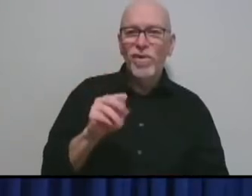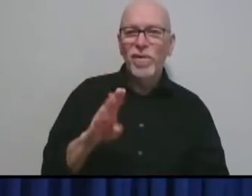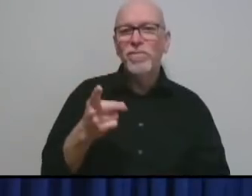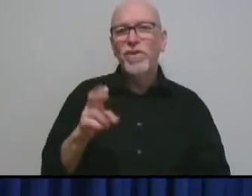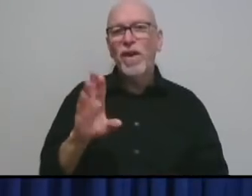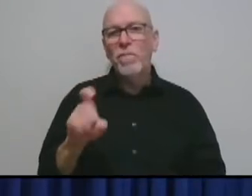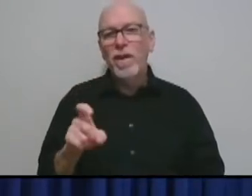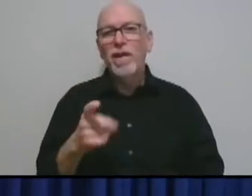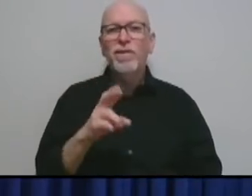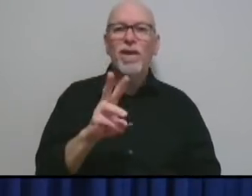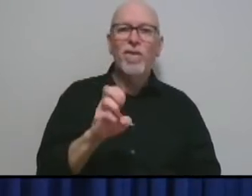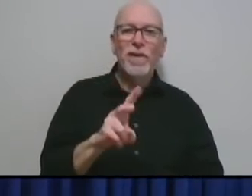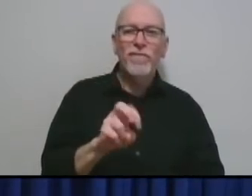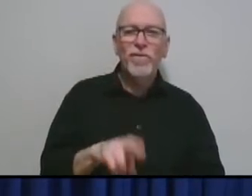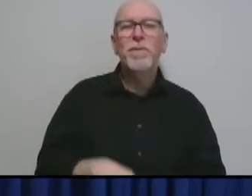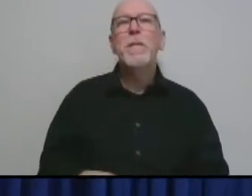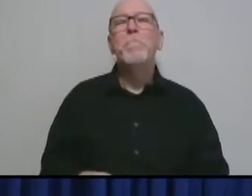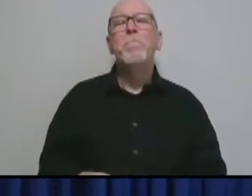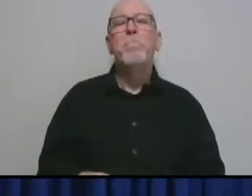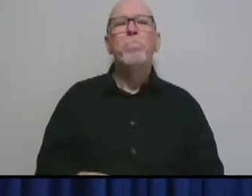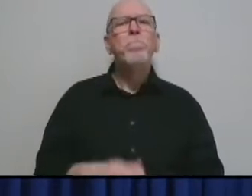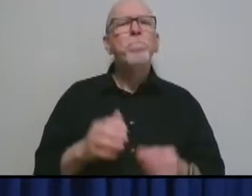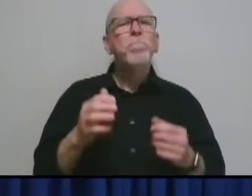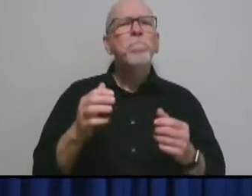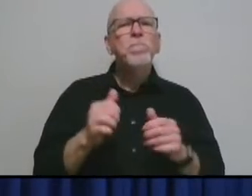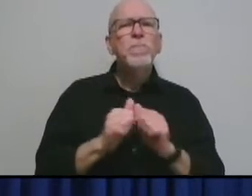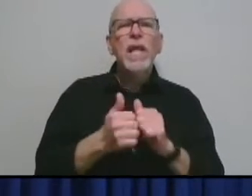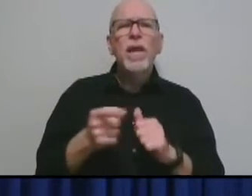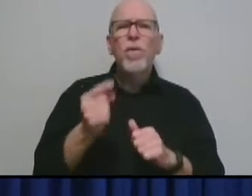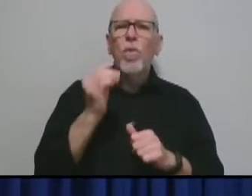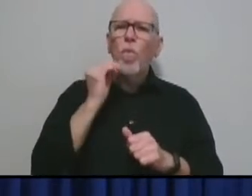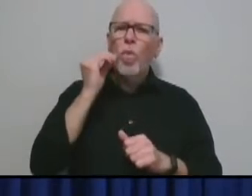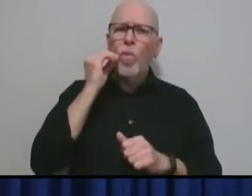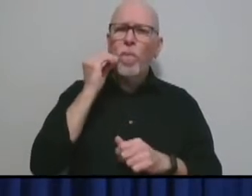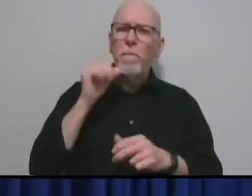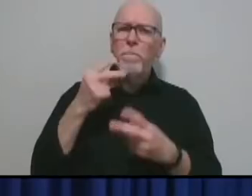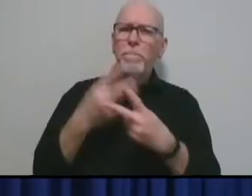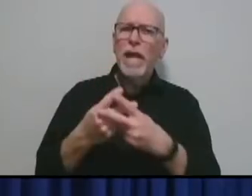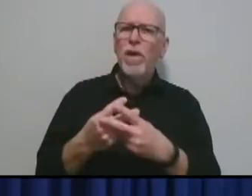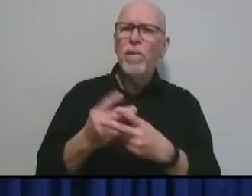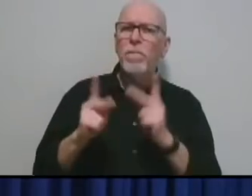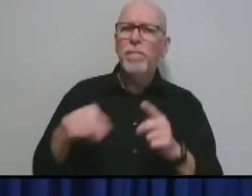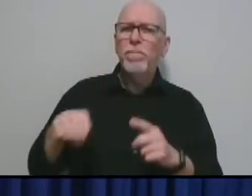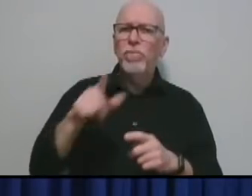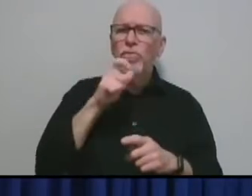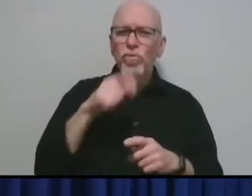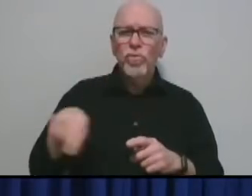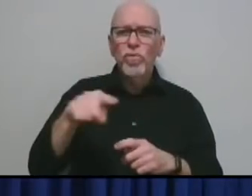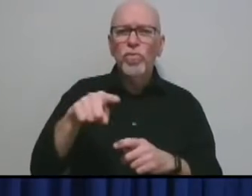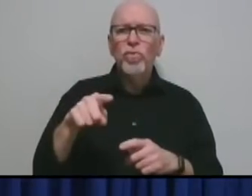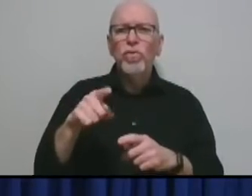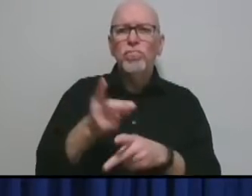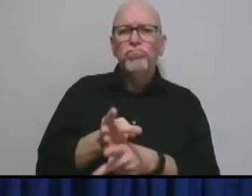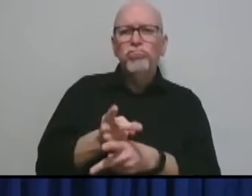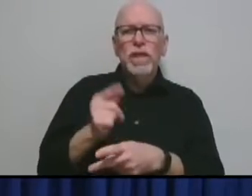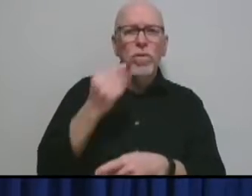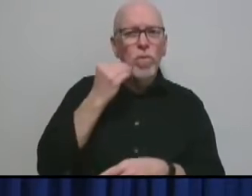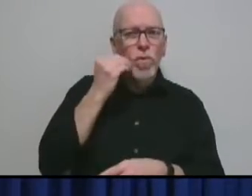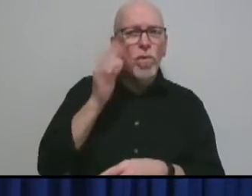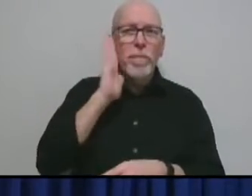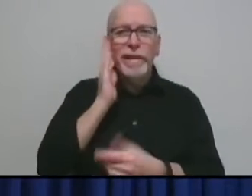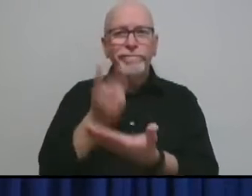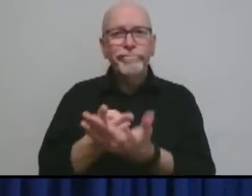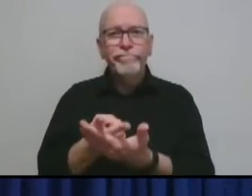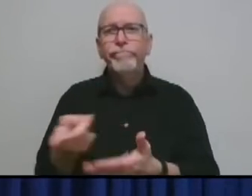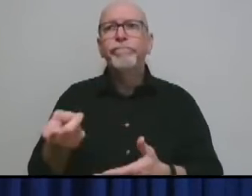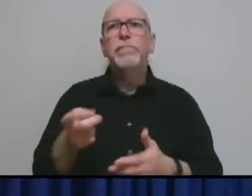Dr. Weaver. How do homebound individuals, people who are bedridden and cared for at home, how do those people get